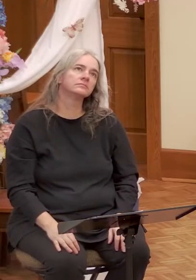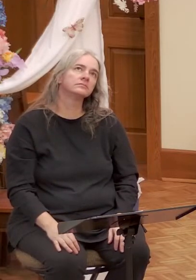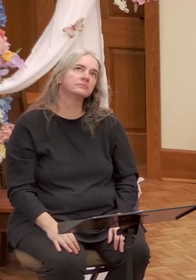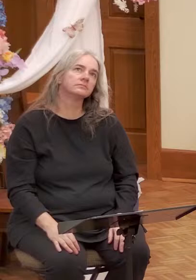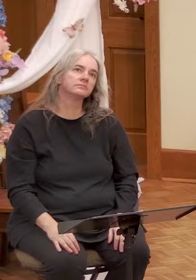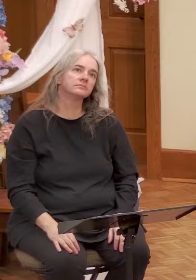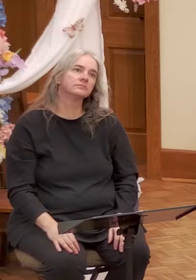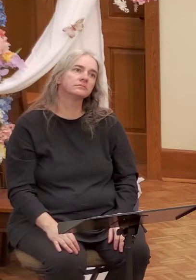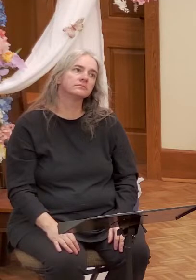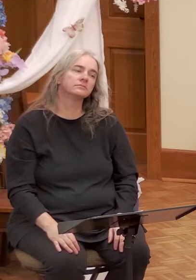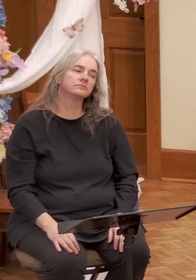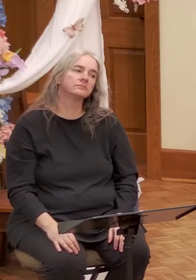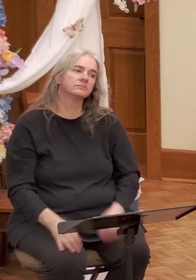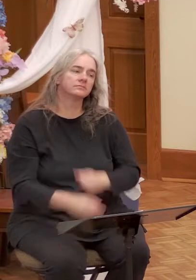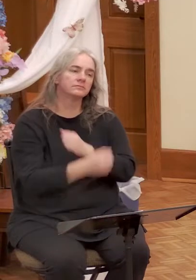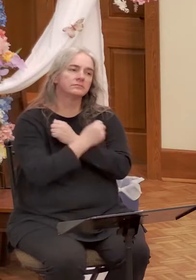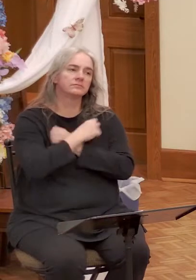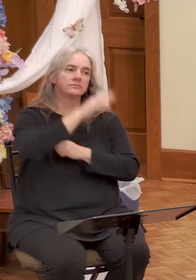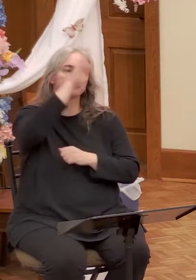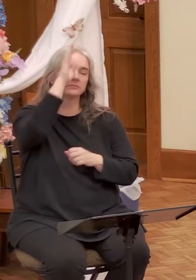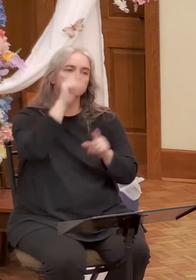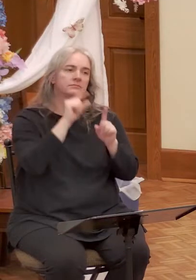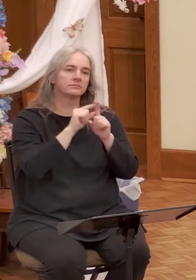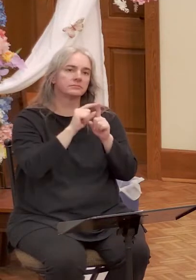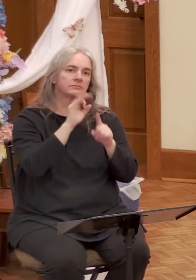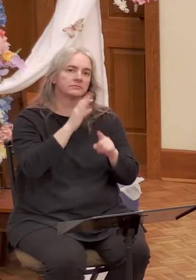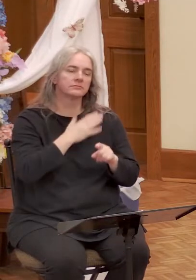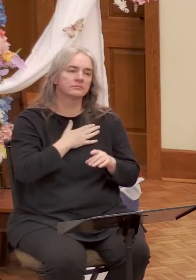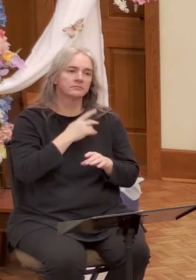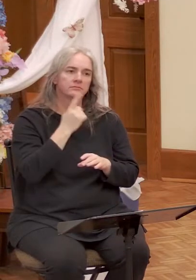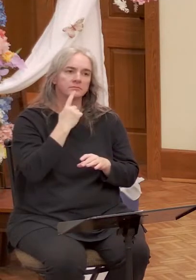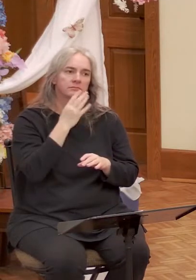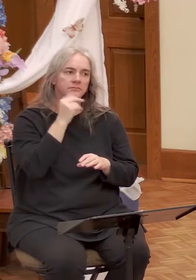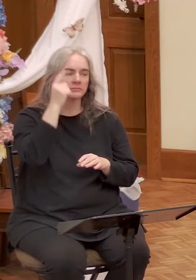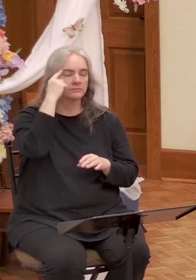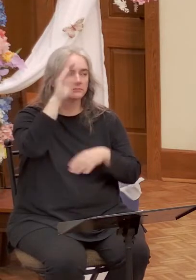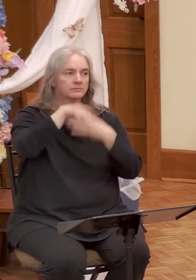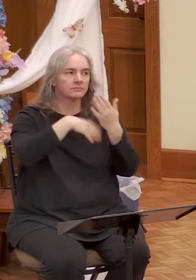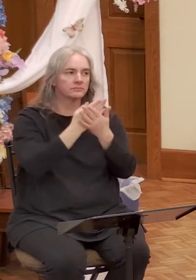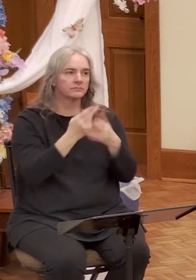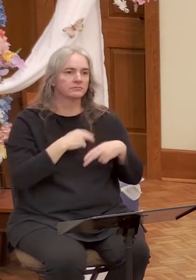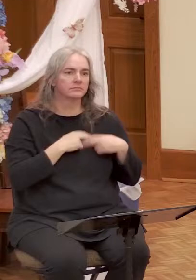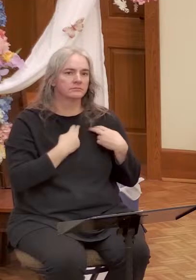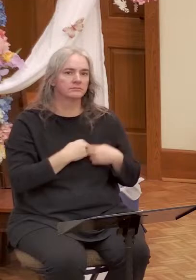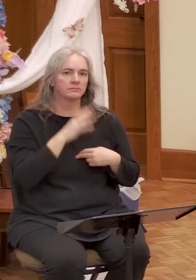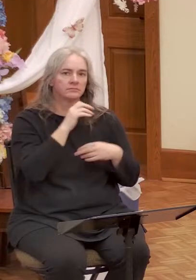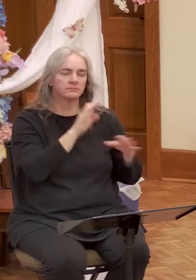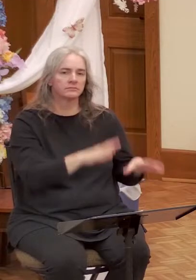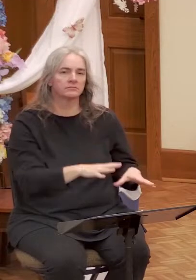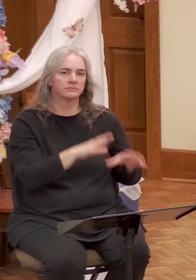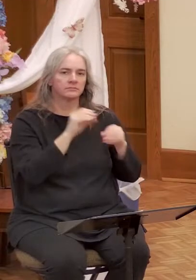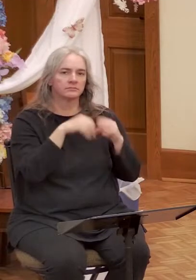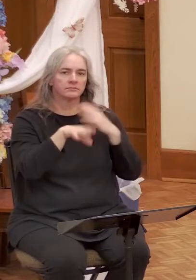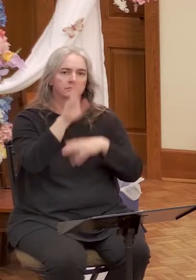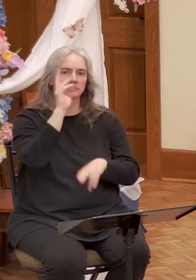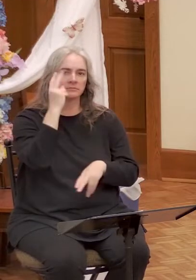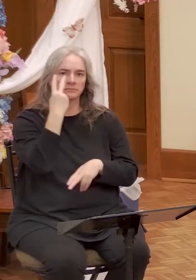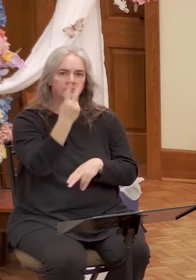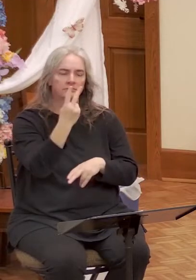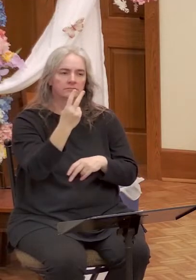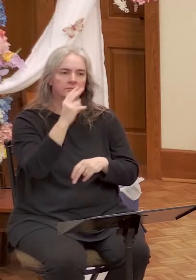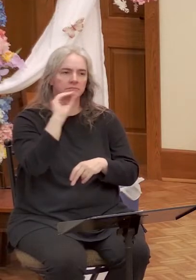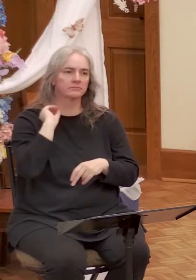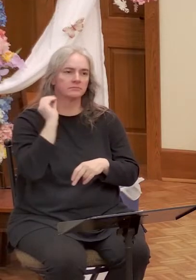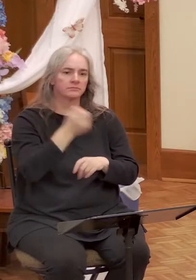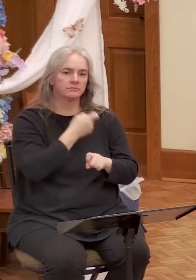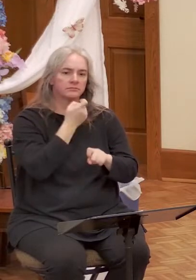bevrijden. Loving God, may the words of my mouth and the meditations of all our hearts be acceptable in your sight, our